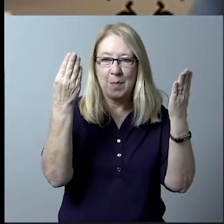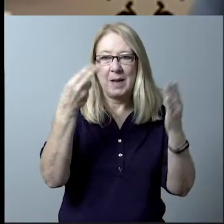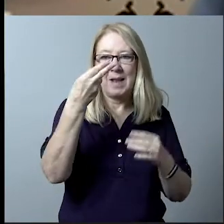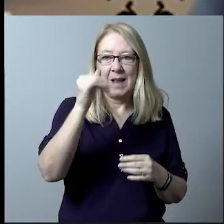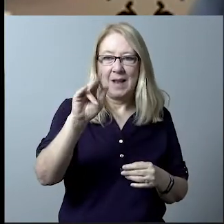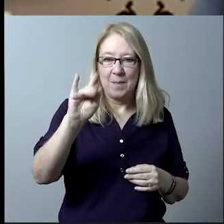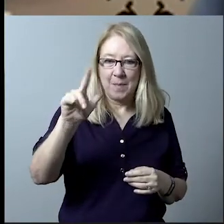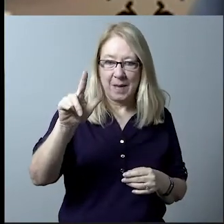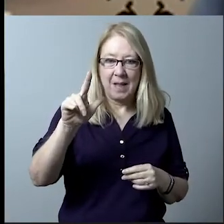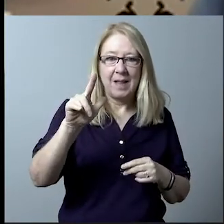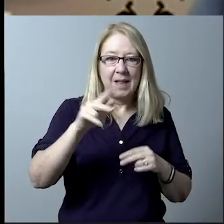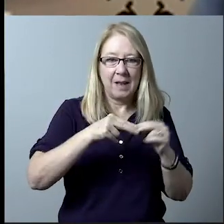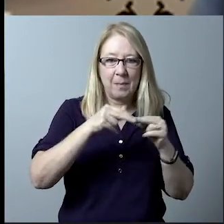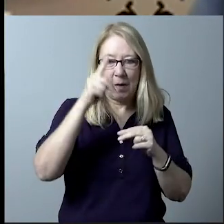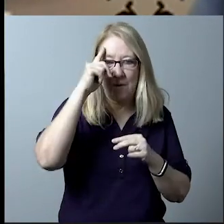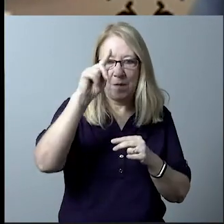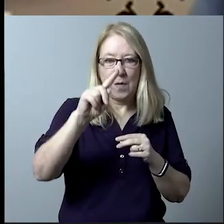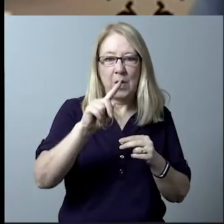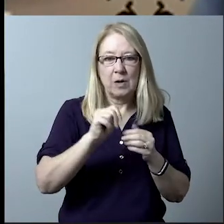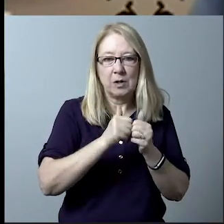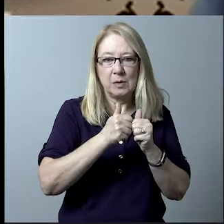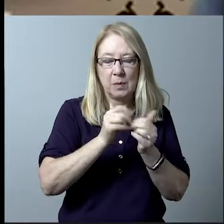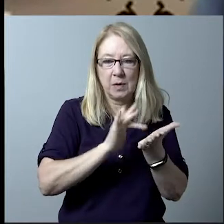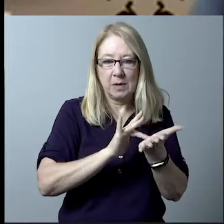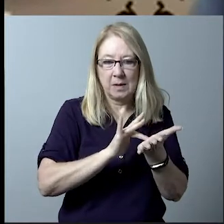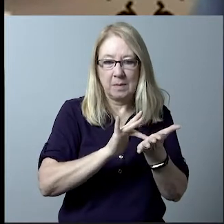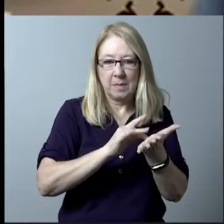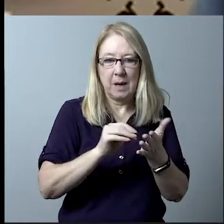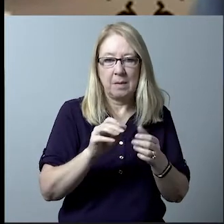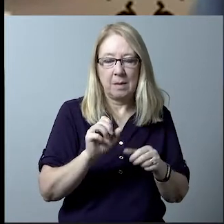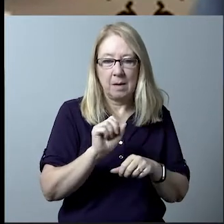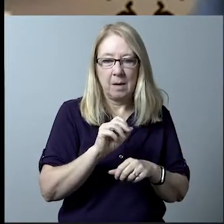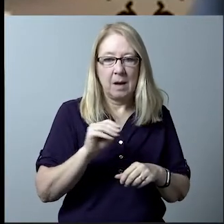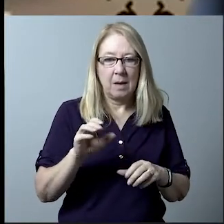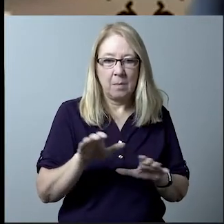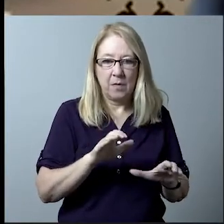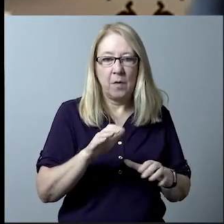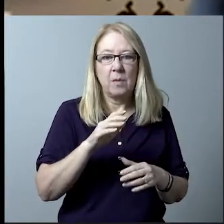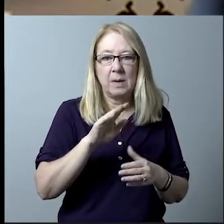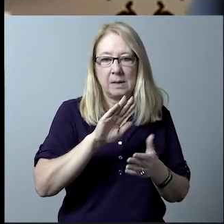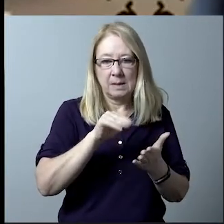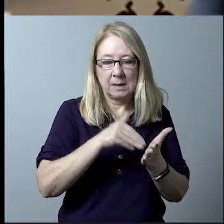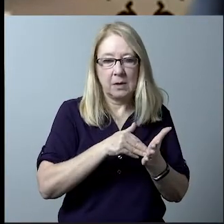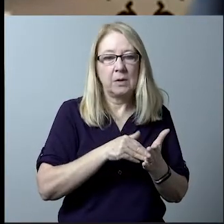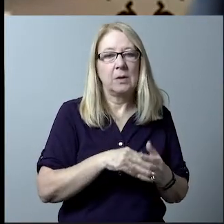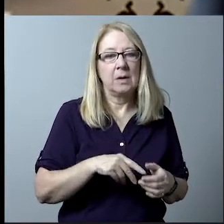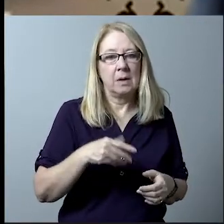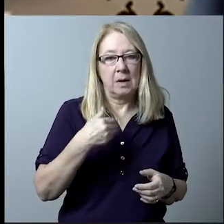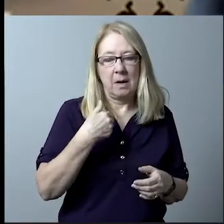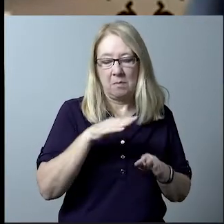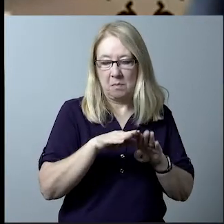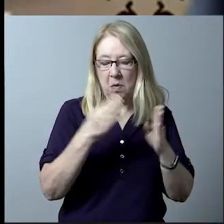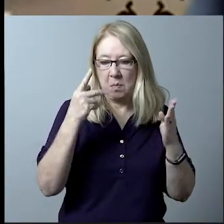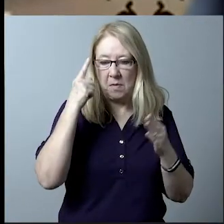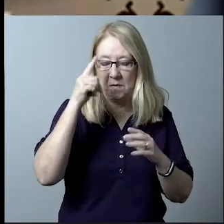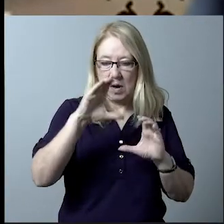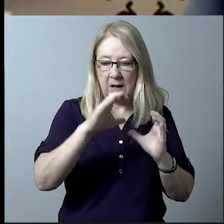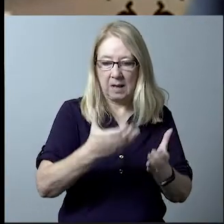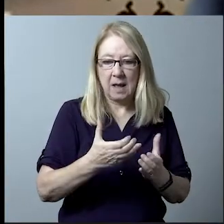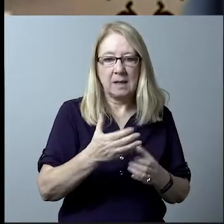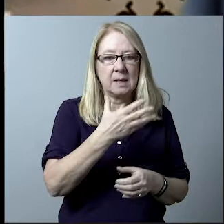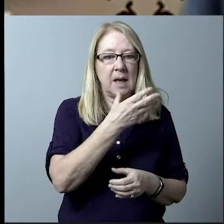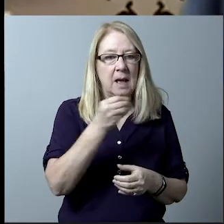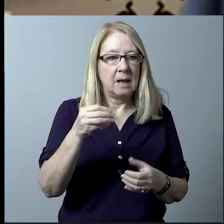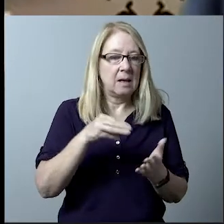new building, the William J. Hibble Sports Medicine and Performance Center. It's officially open for business and academic